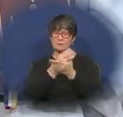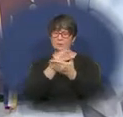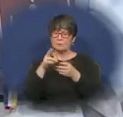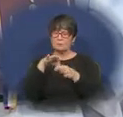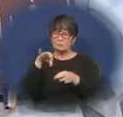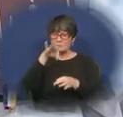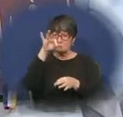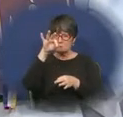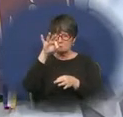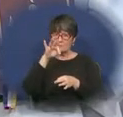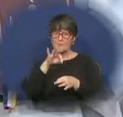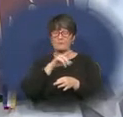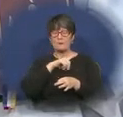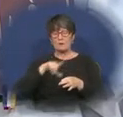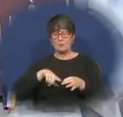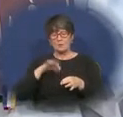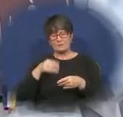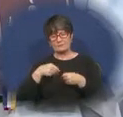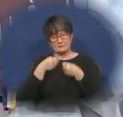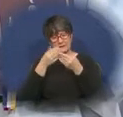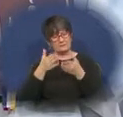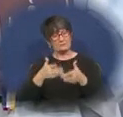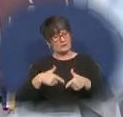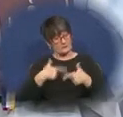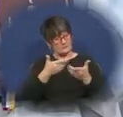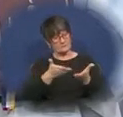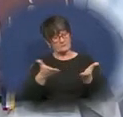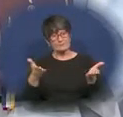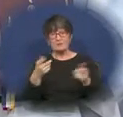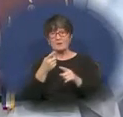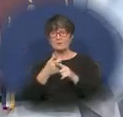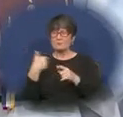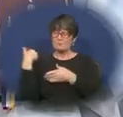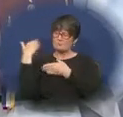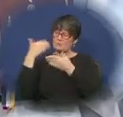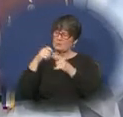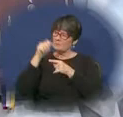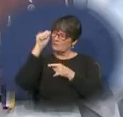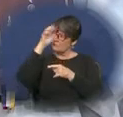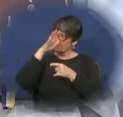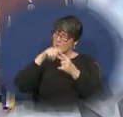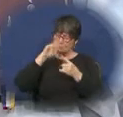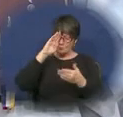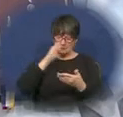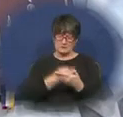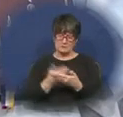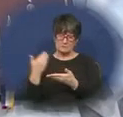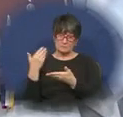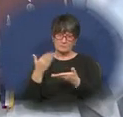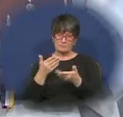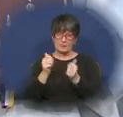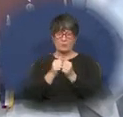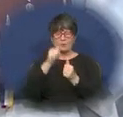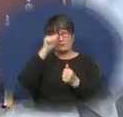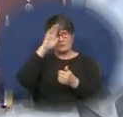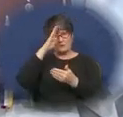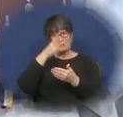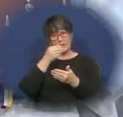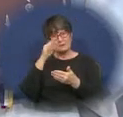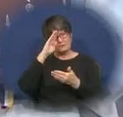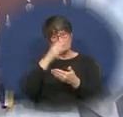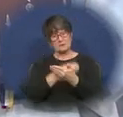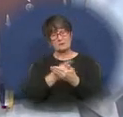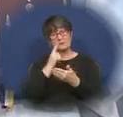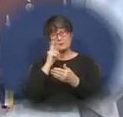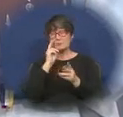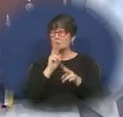Holy Spirit, the Lord, the giver of life, who proceeds from the Father and the Son, who with the Father and the Son